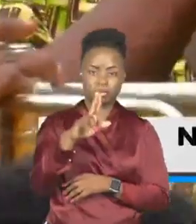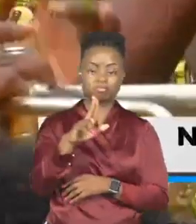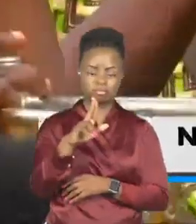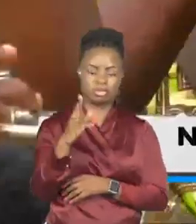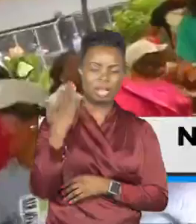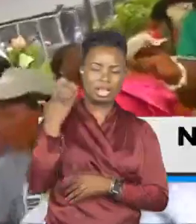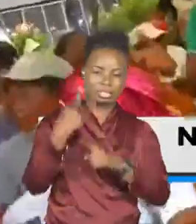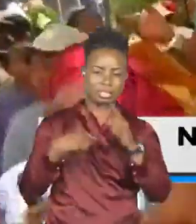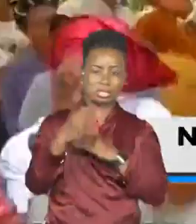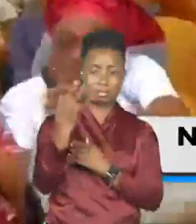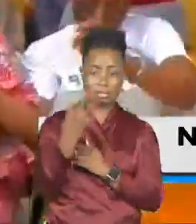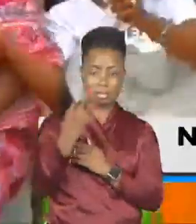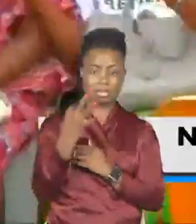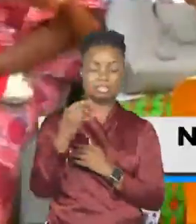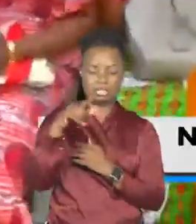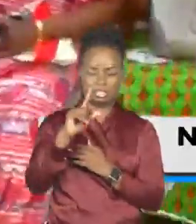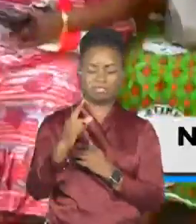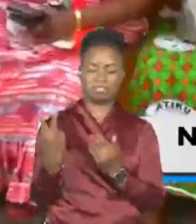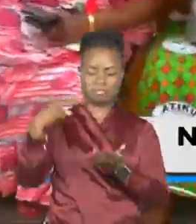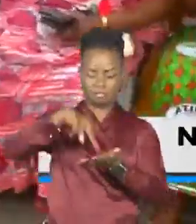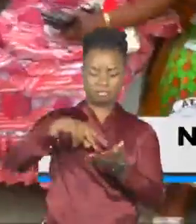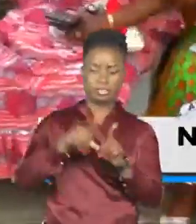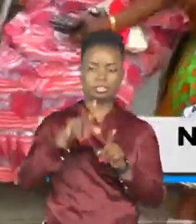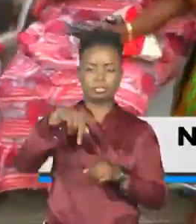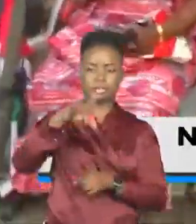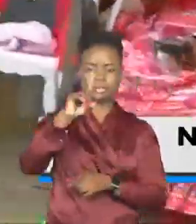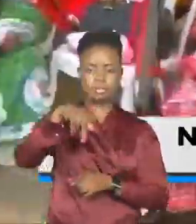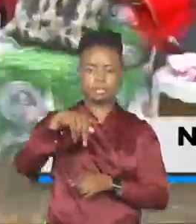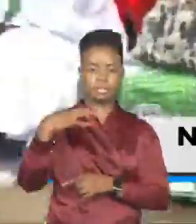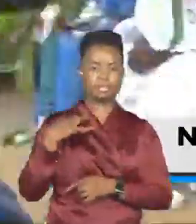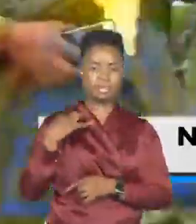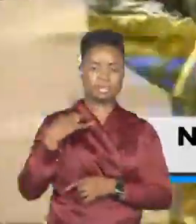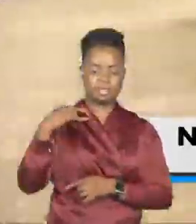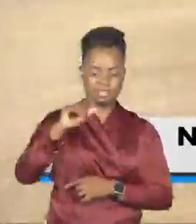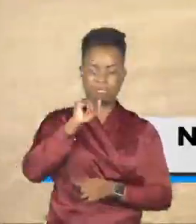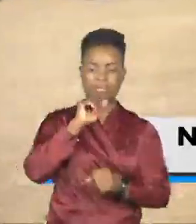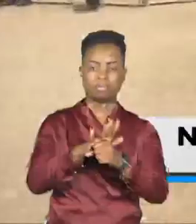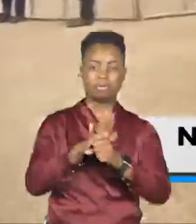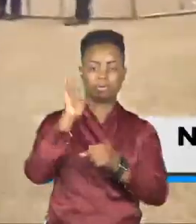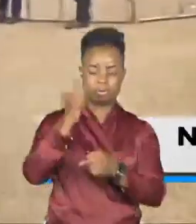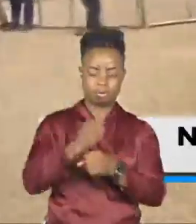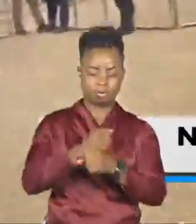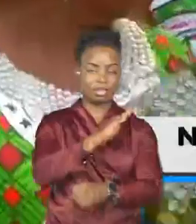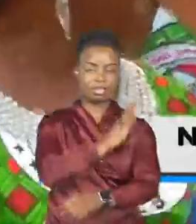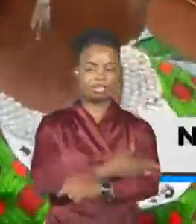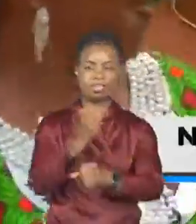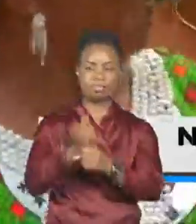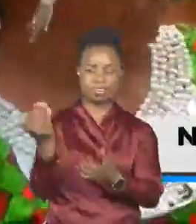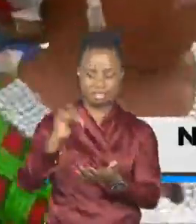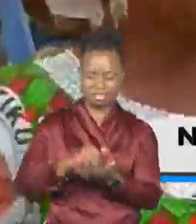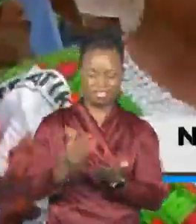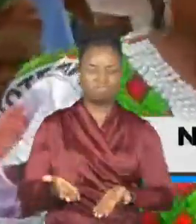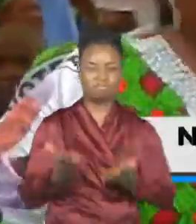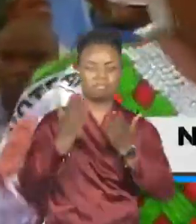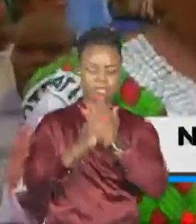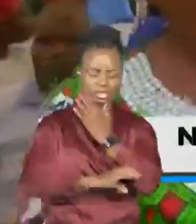last year emerged as the PDP's candidate. He has promised to make Nigeria work again, lifting the country out